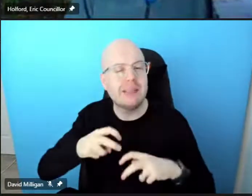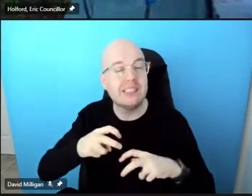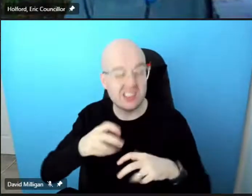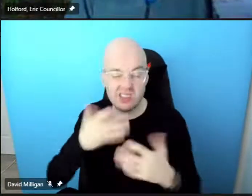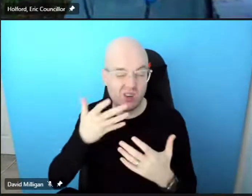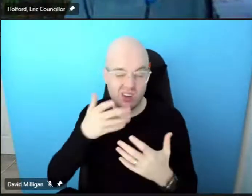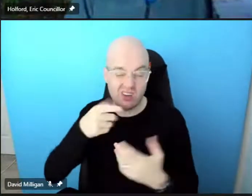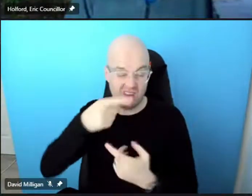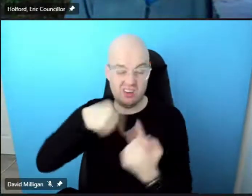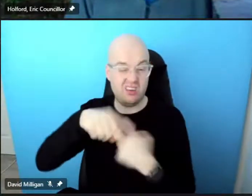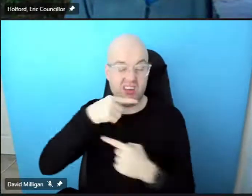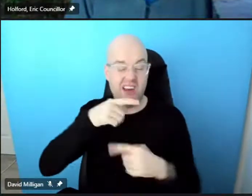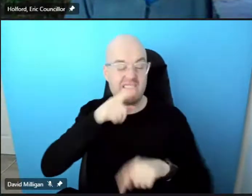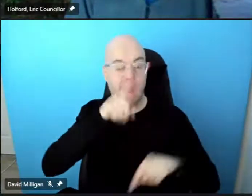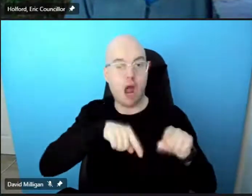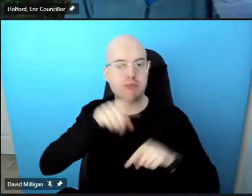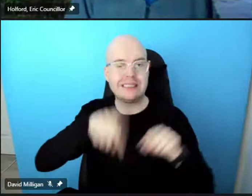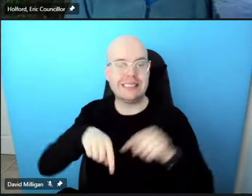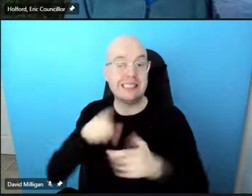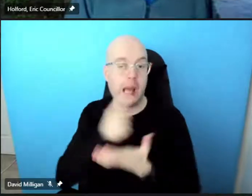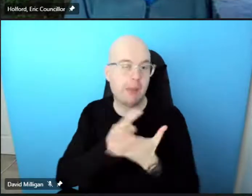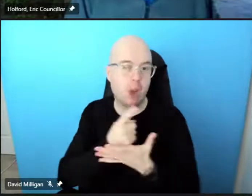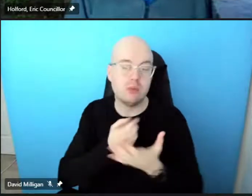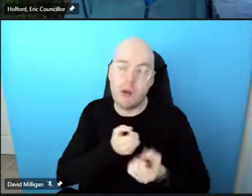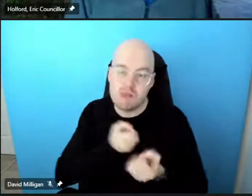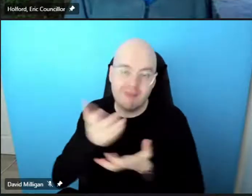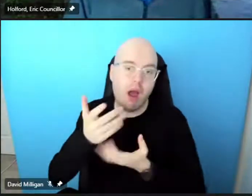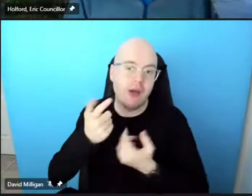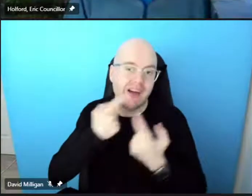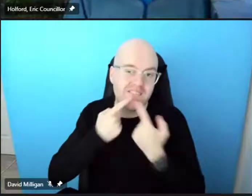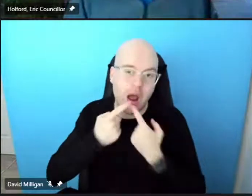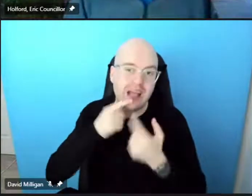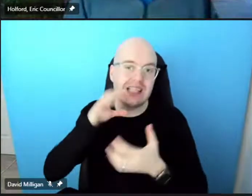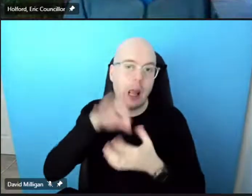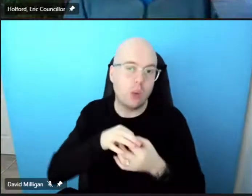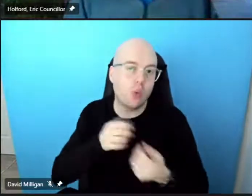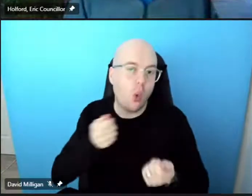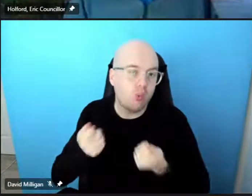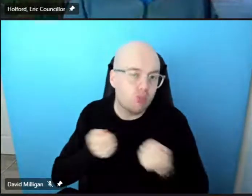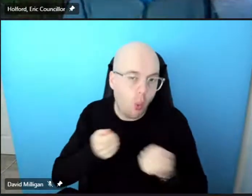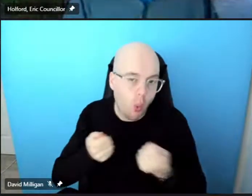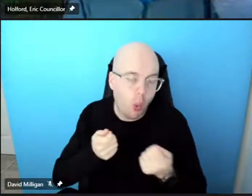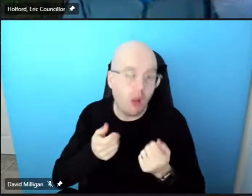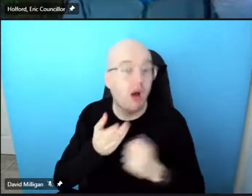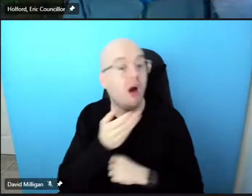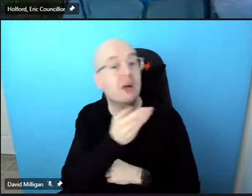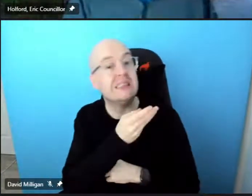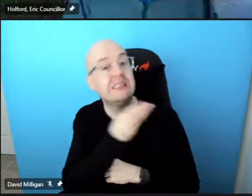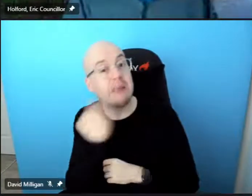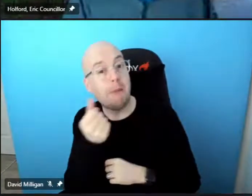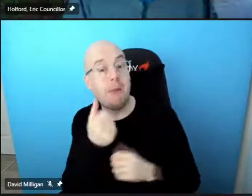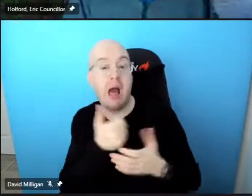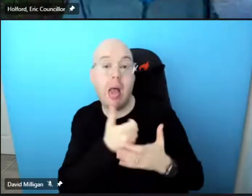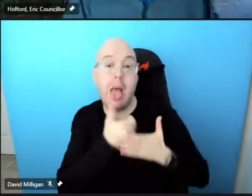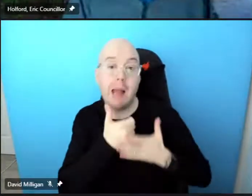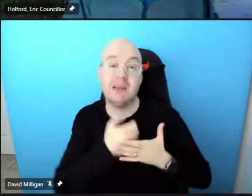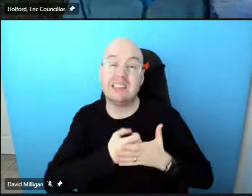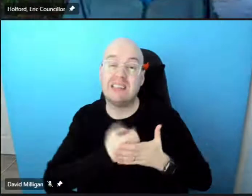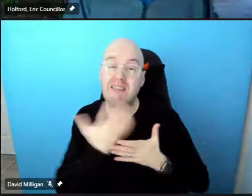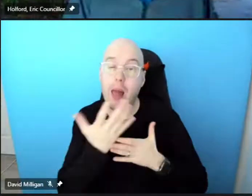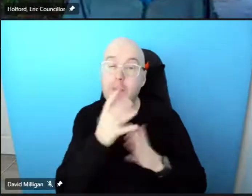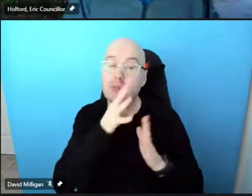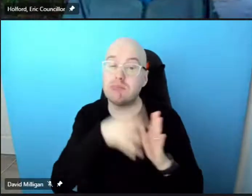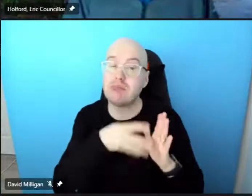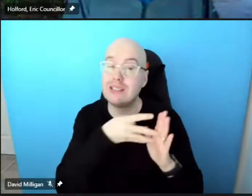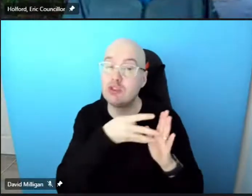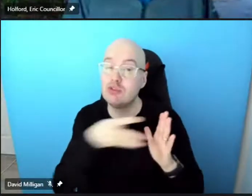around providing advice about controls, but you can see some of it's more practical around helping to develop spreadsheets. So there's a bit of a mix